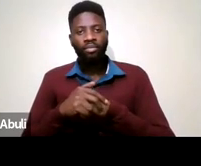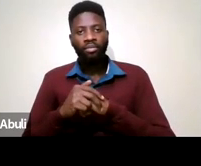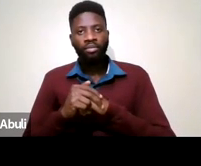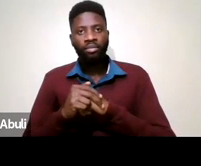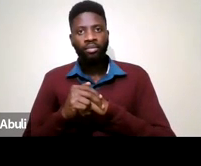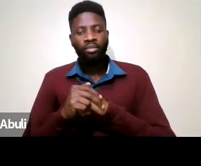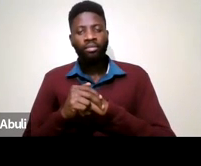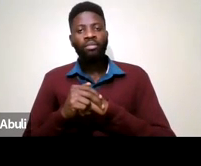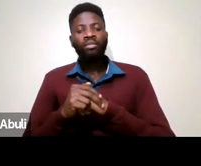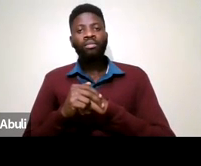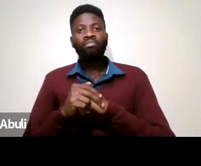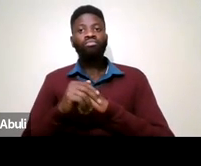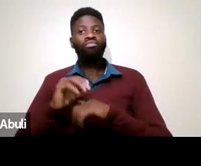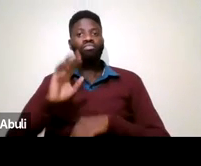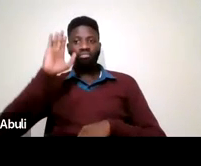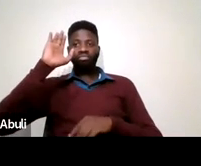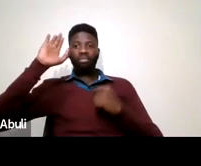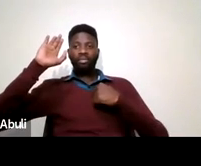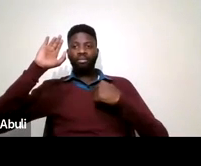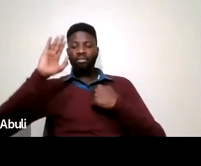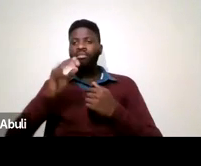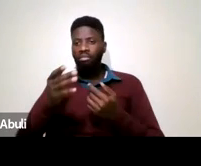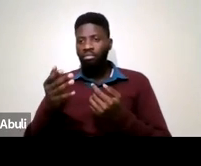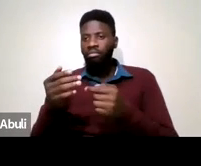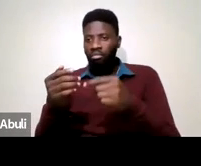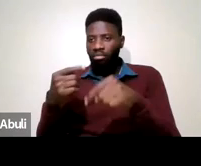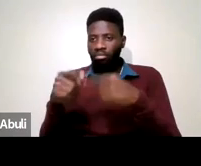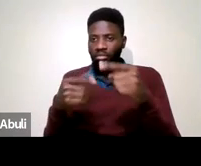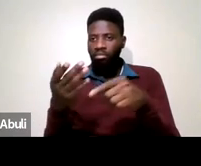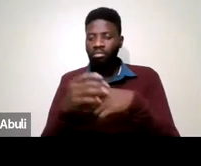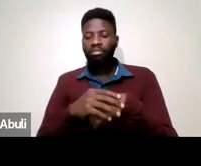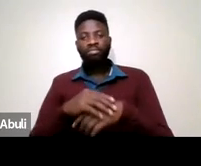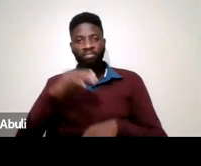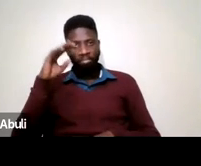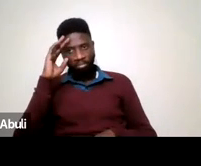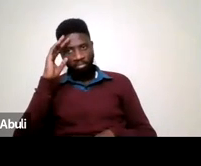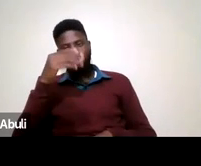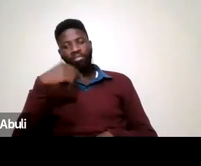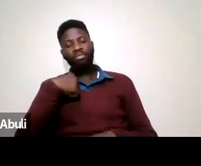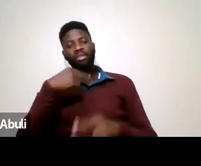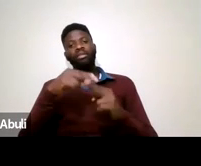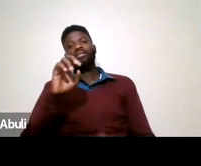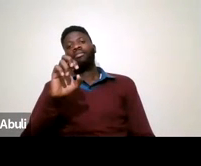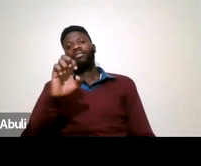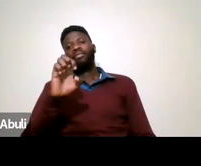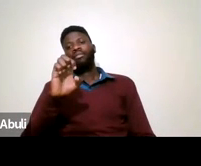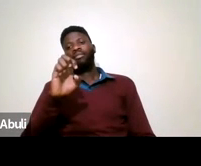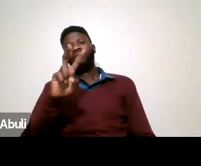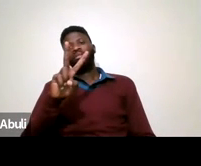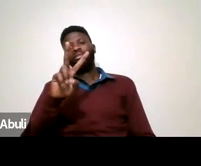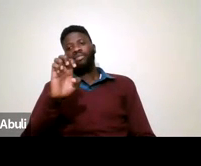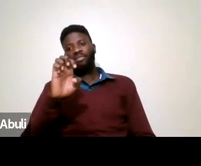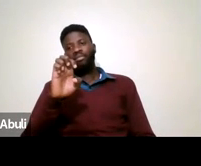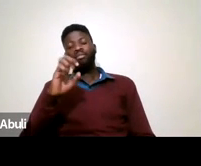We want to, yes, please go ahead. Thank you. Me. Hello, I am Eve. Yes. Personally,